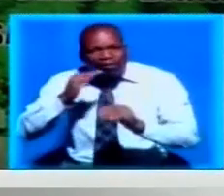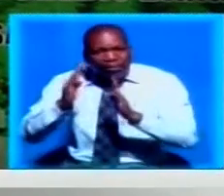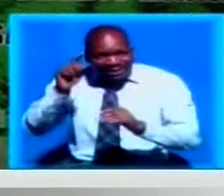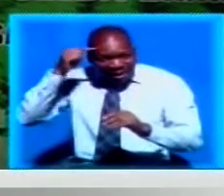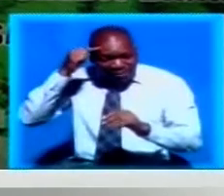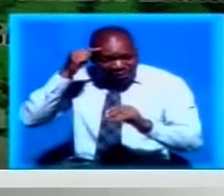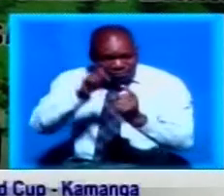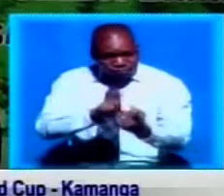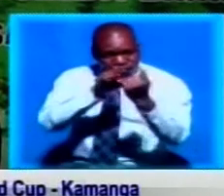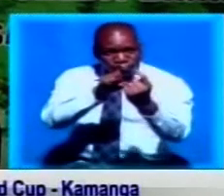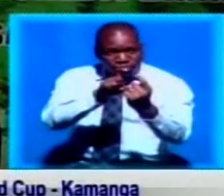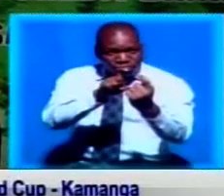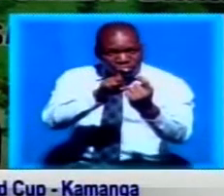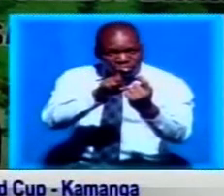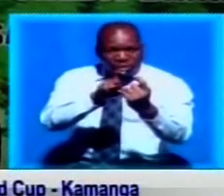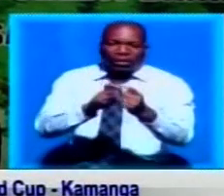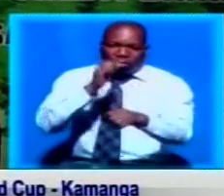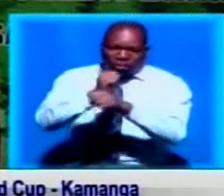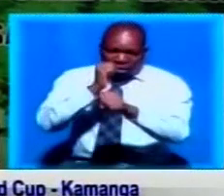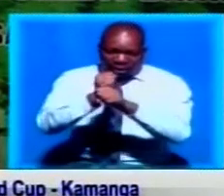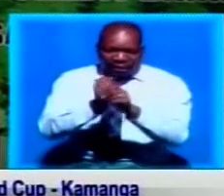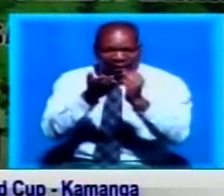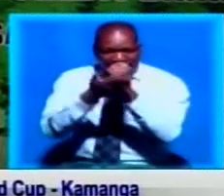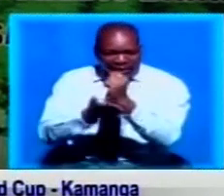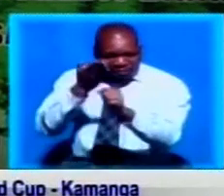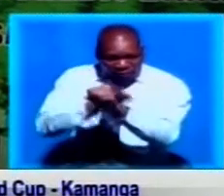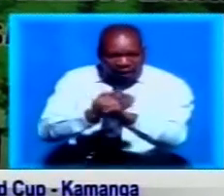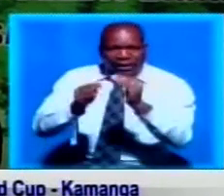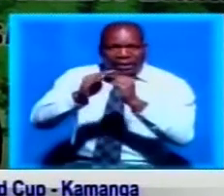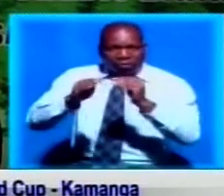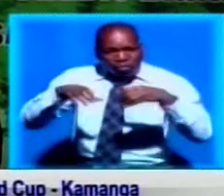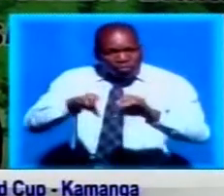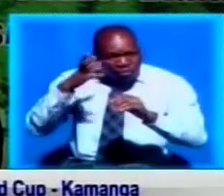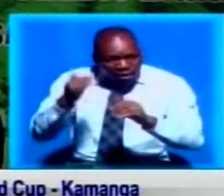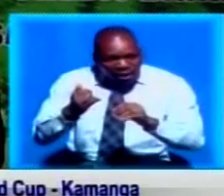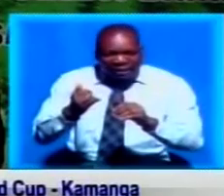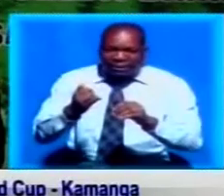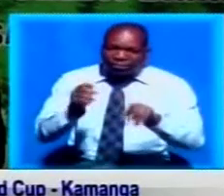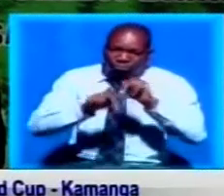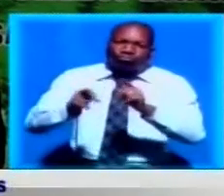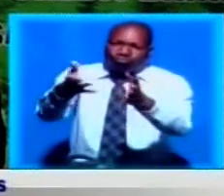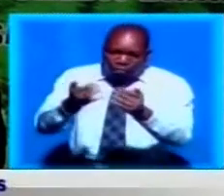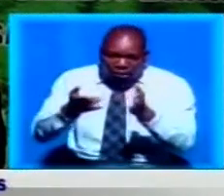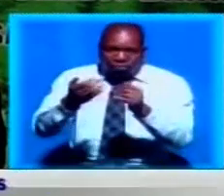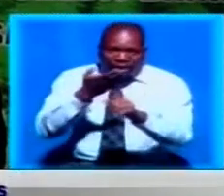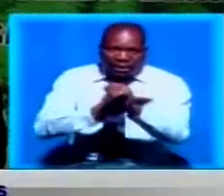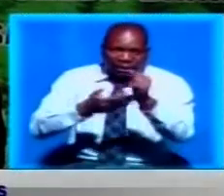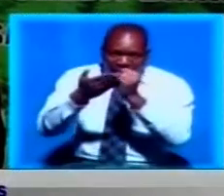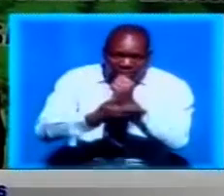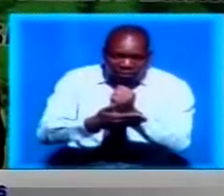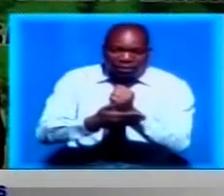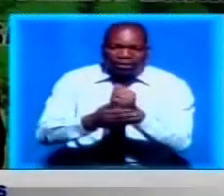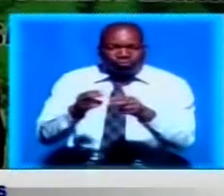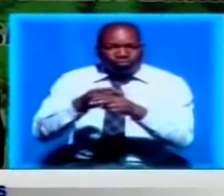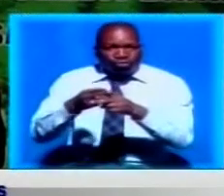farmers to maintain and sustain the production level of cassava in light of the increasing demand for the crop and its products. Join